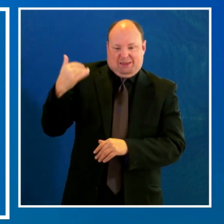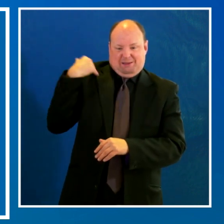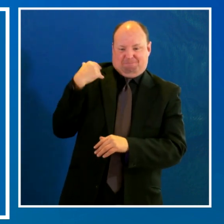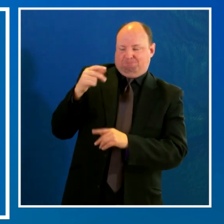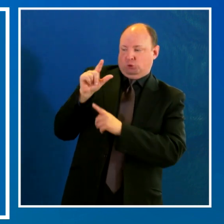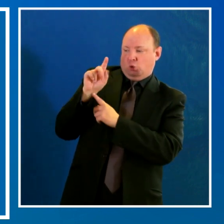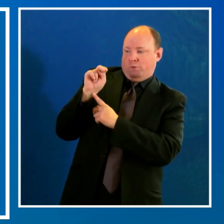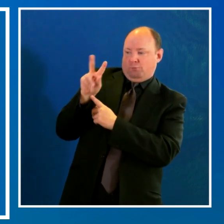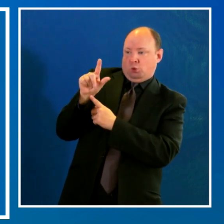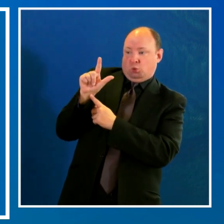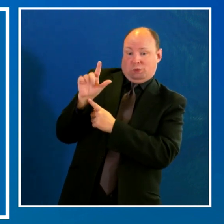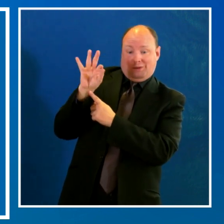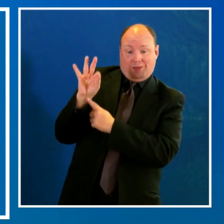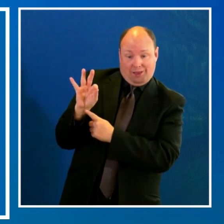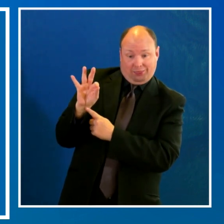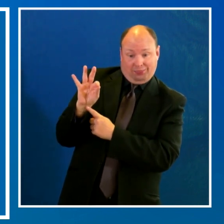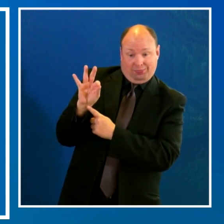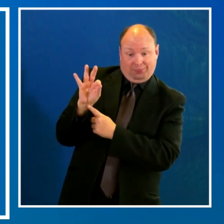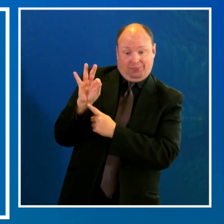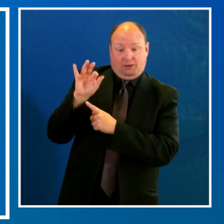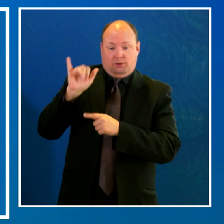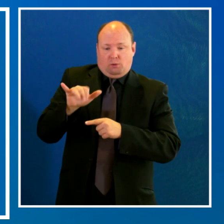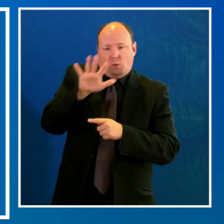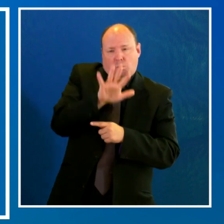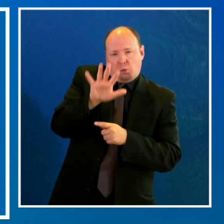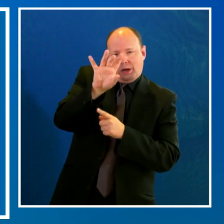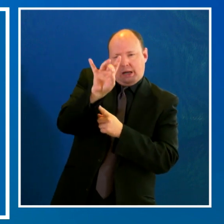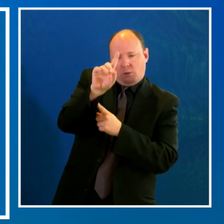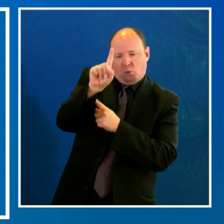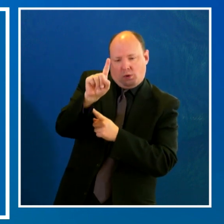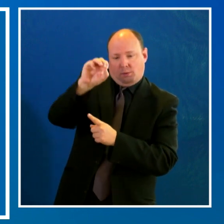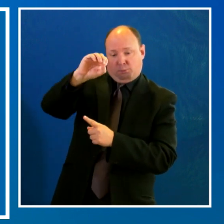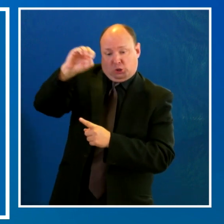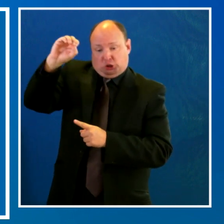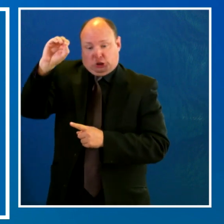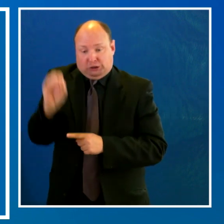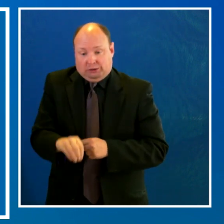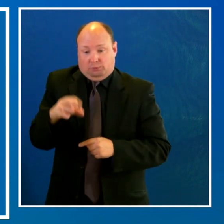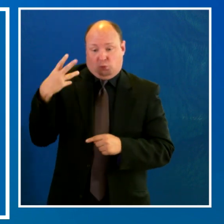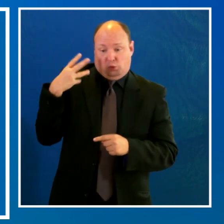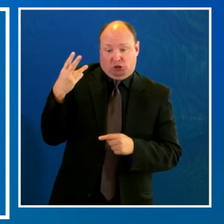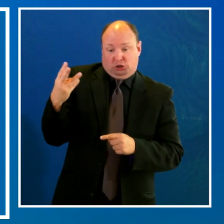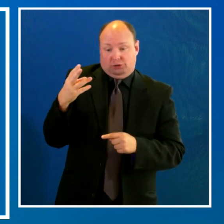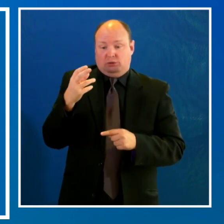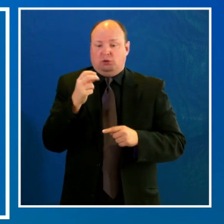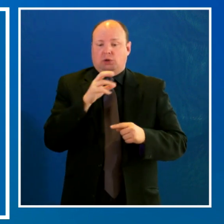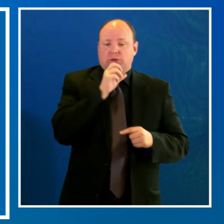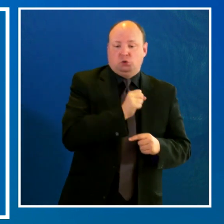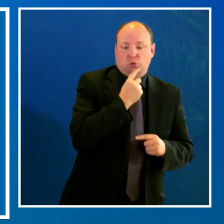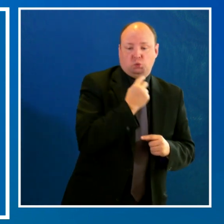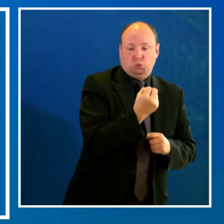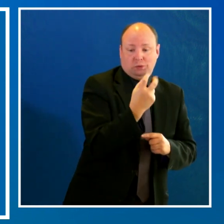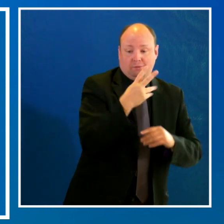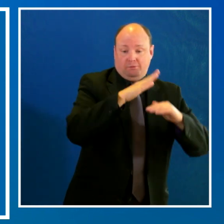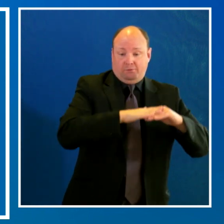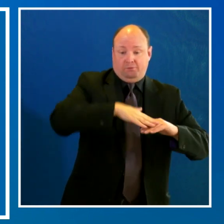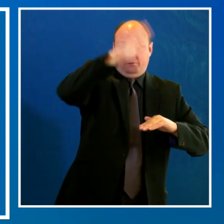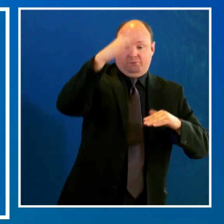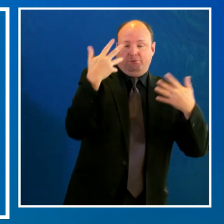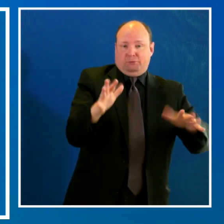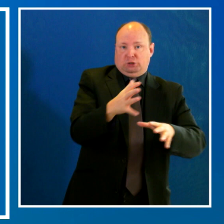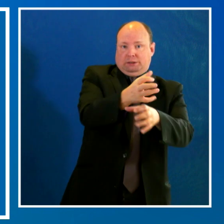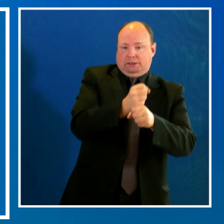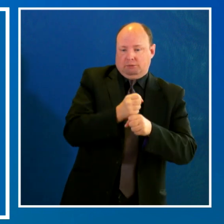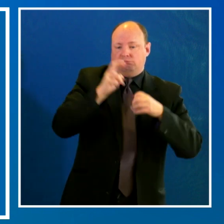81% of Washingtonians aged 12 and older have received at least 1 dose of COVID-19